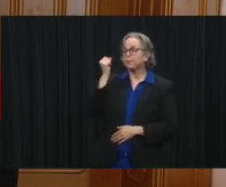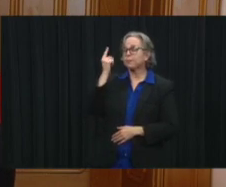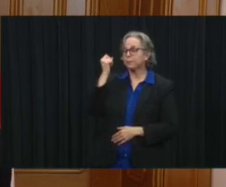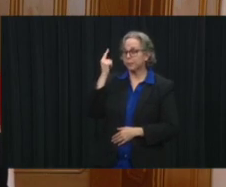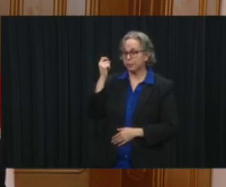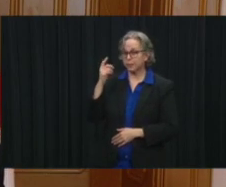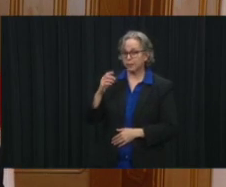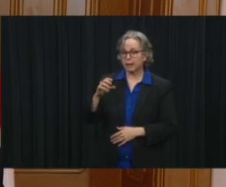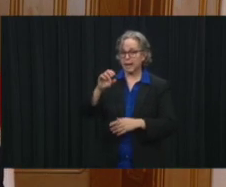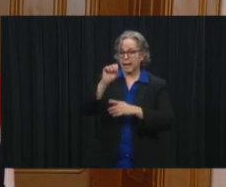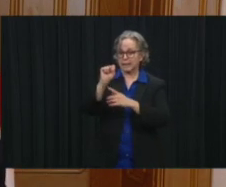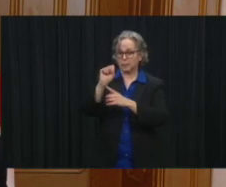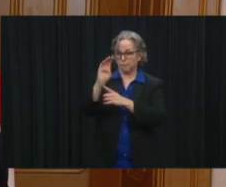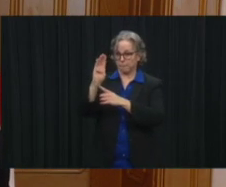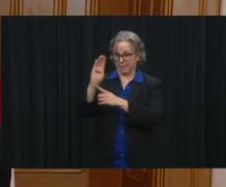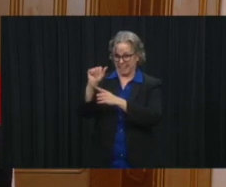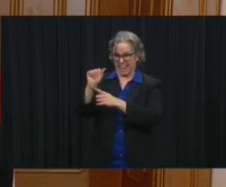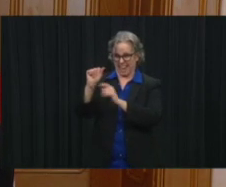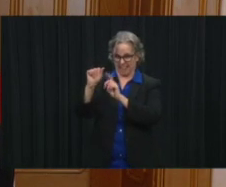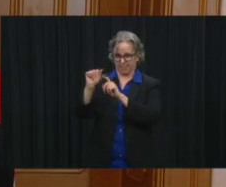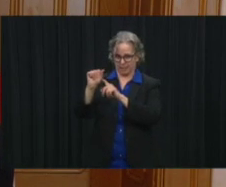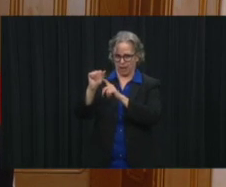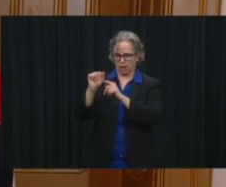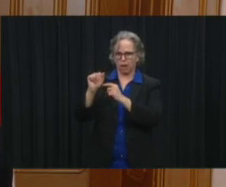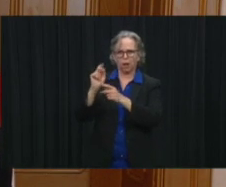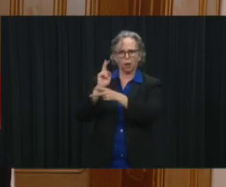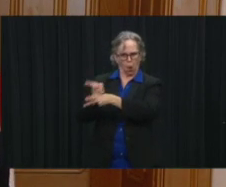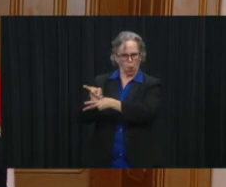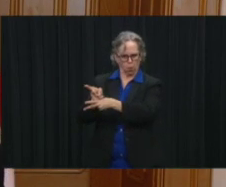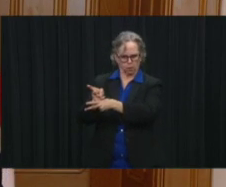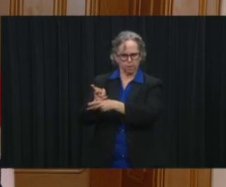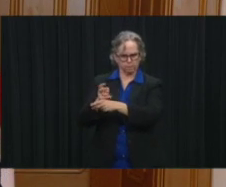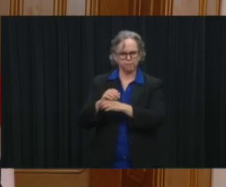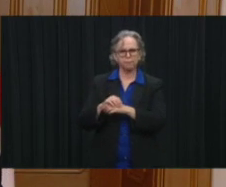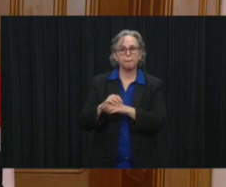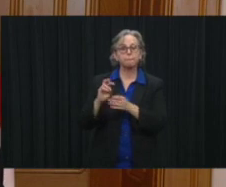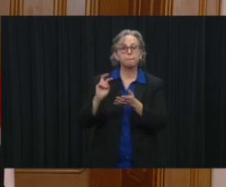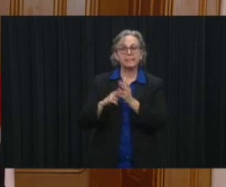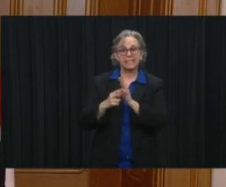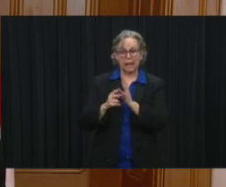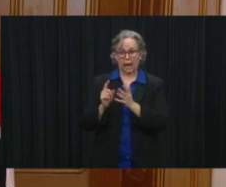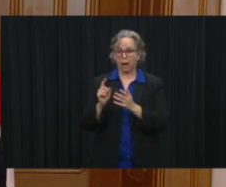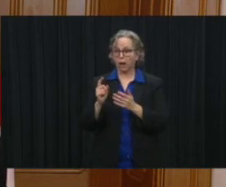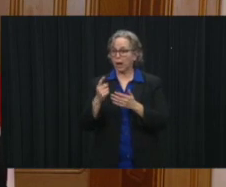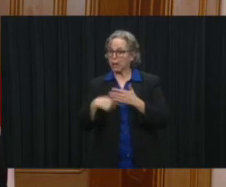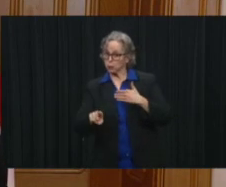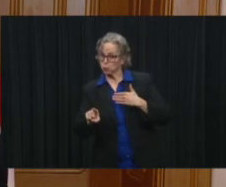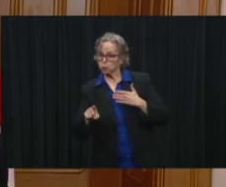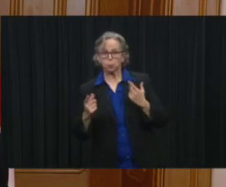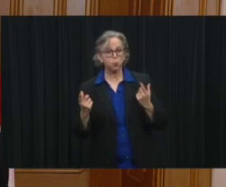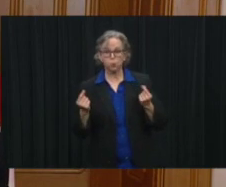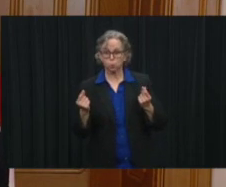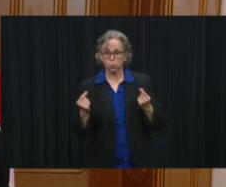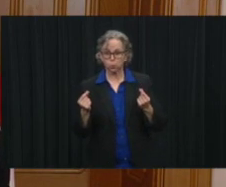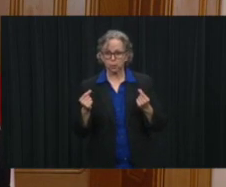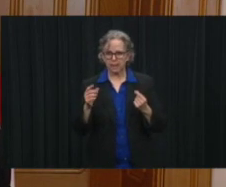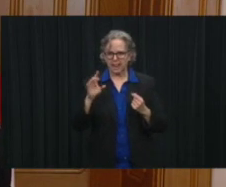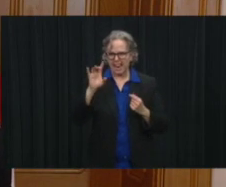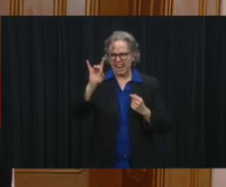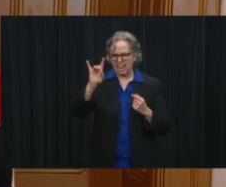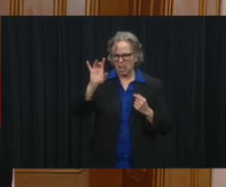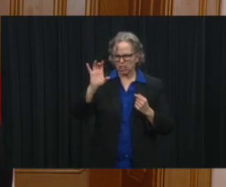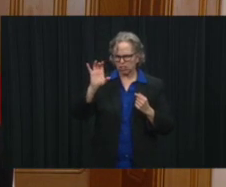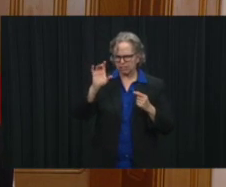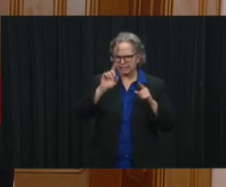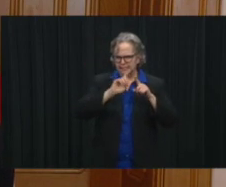loans. Starting as early as next week, over 800 financial institutions that offer SBA loans will be able to